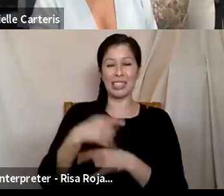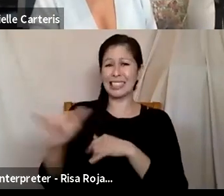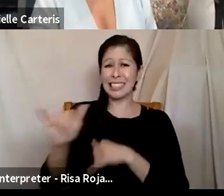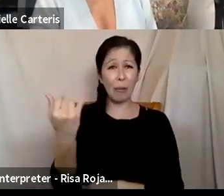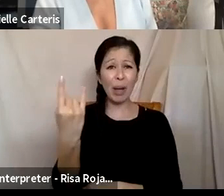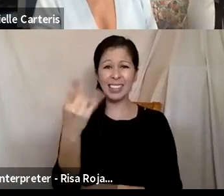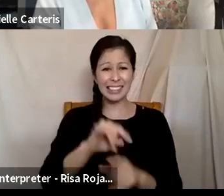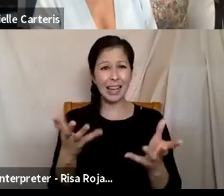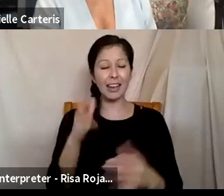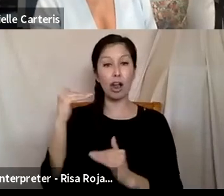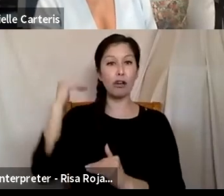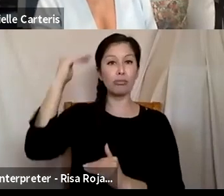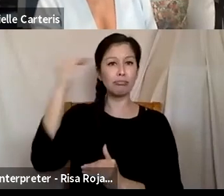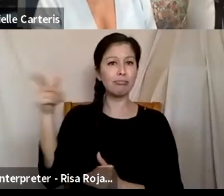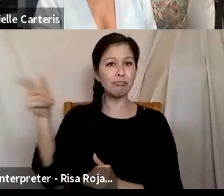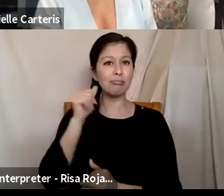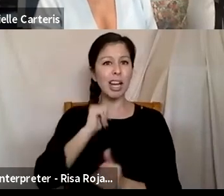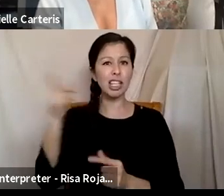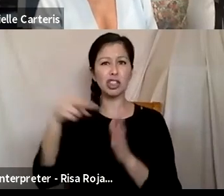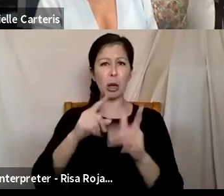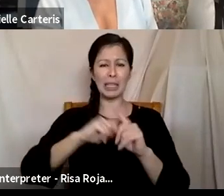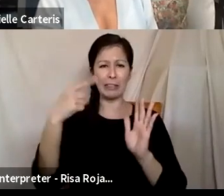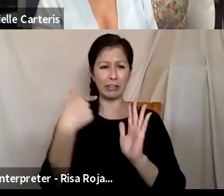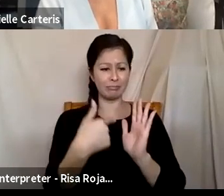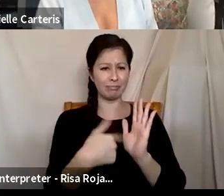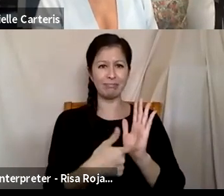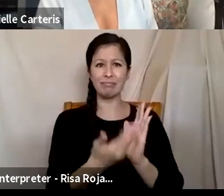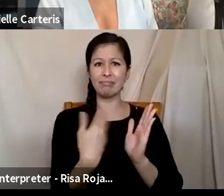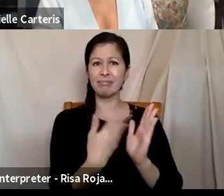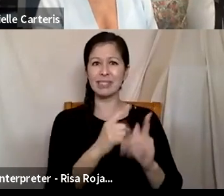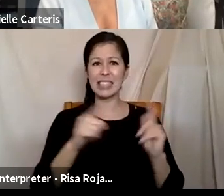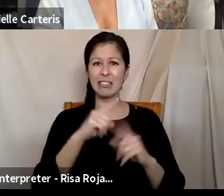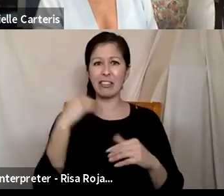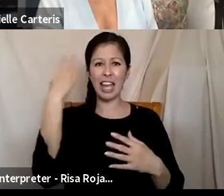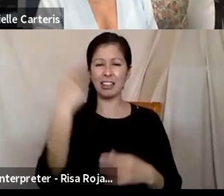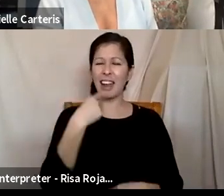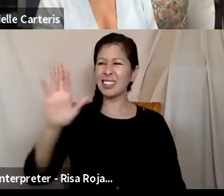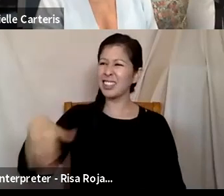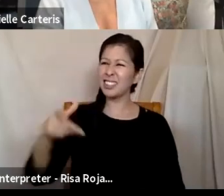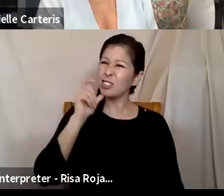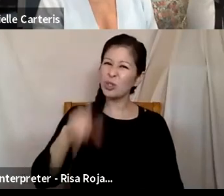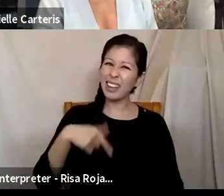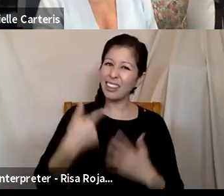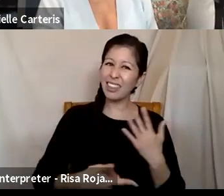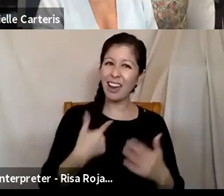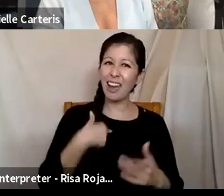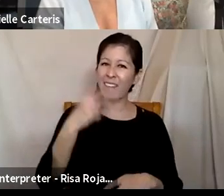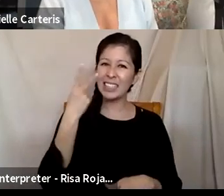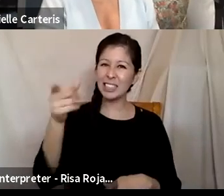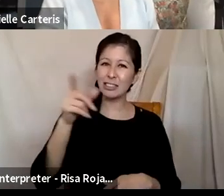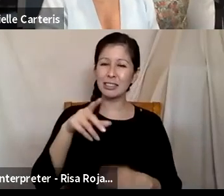one, a grown-up actress, and she was showing me all these theatrical headshots. And I said, you don't need these. I don't need to see